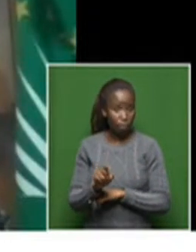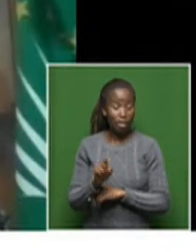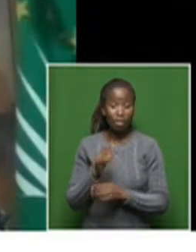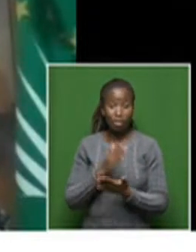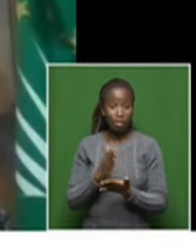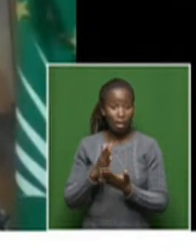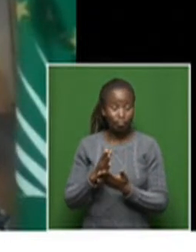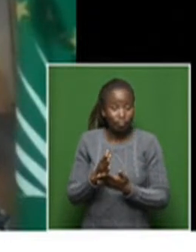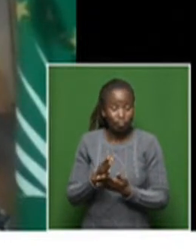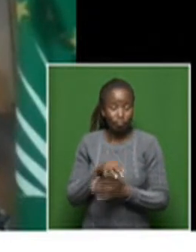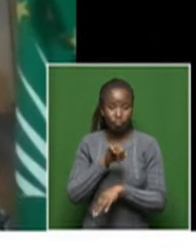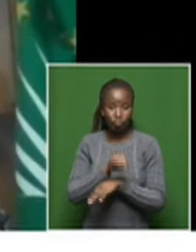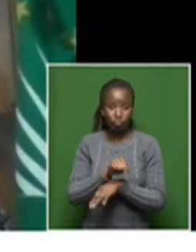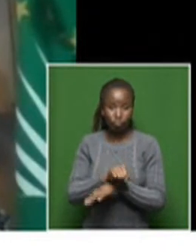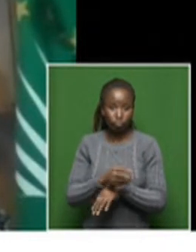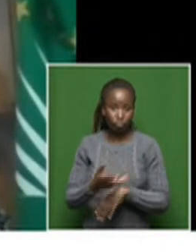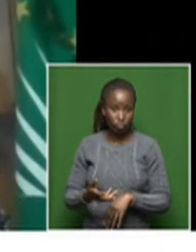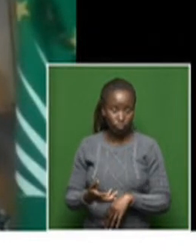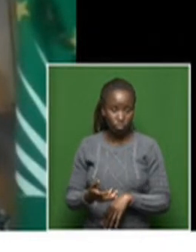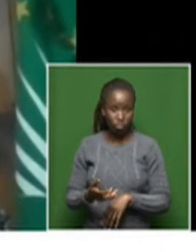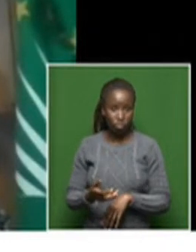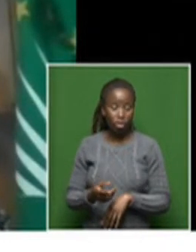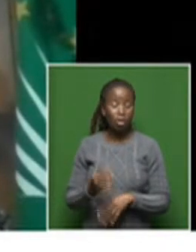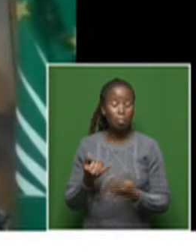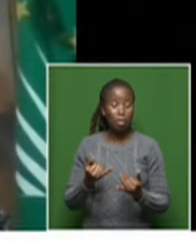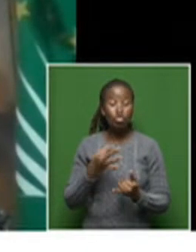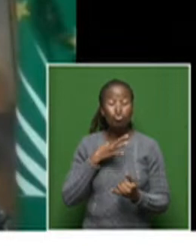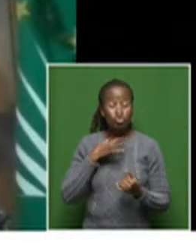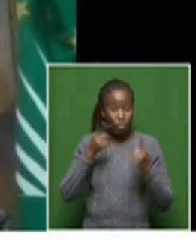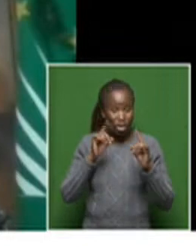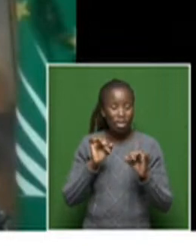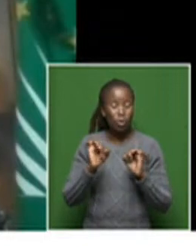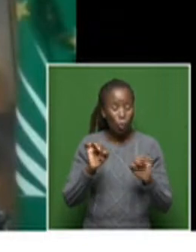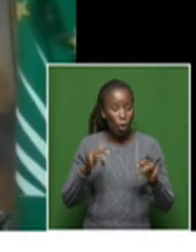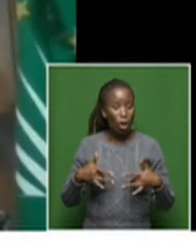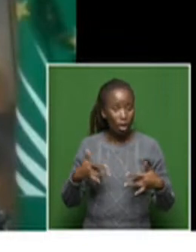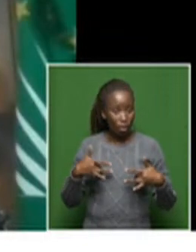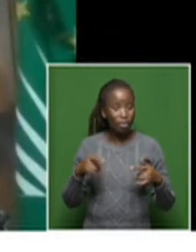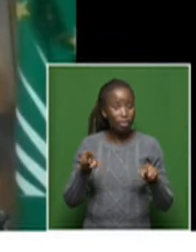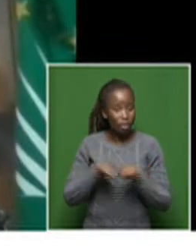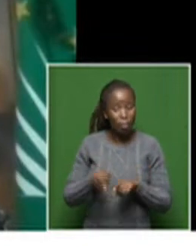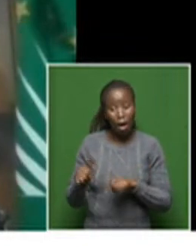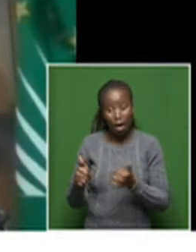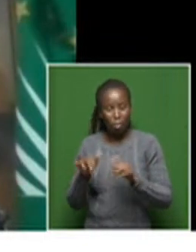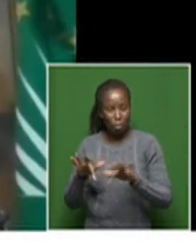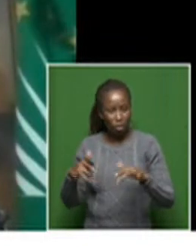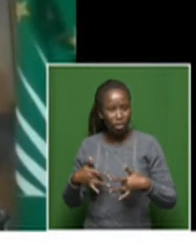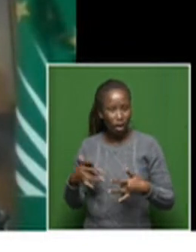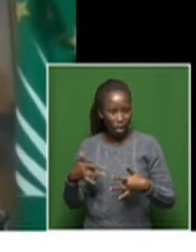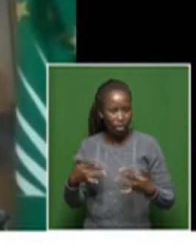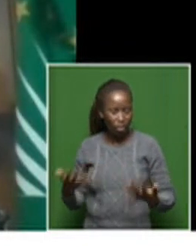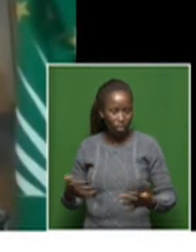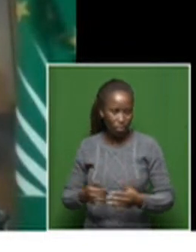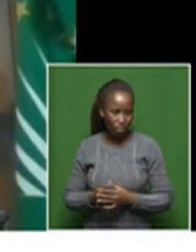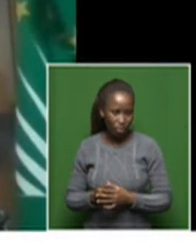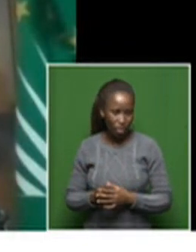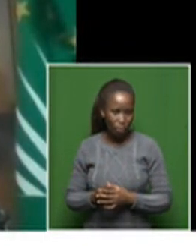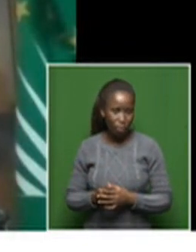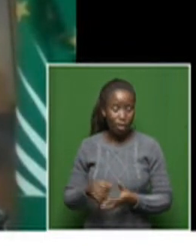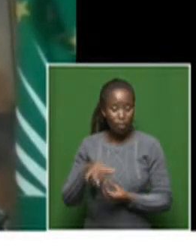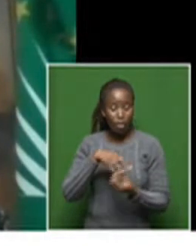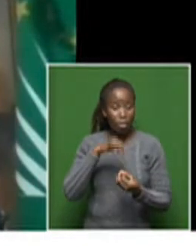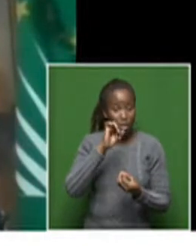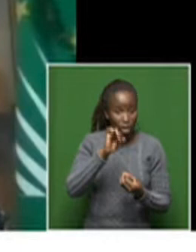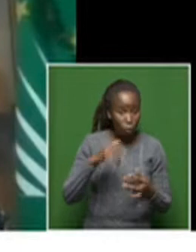adhering, is that you are risking not your life, but you are risking the lives of your loved ones. You are risking those that you stay with,